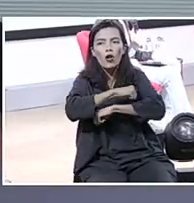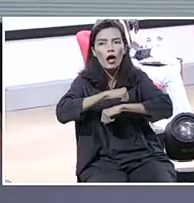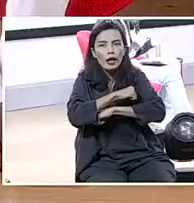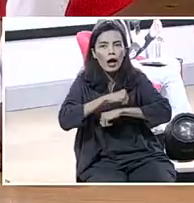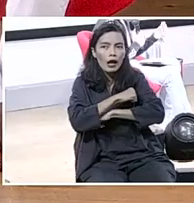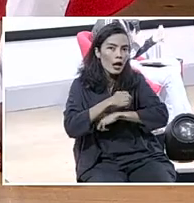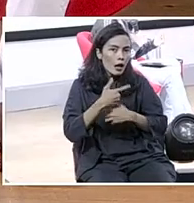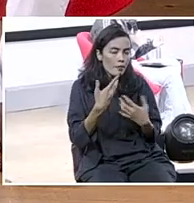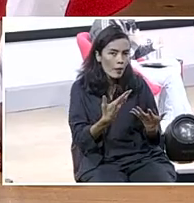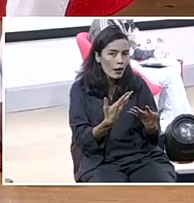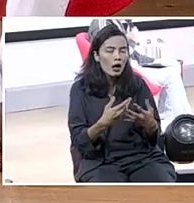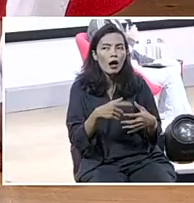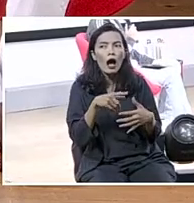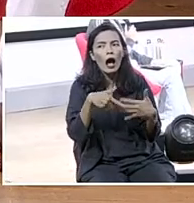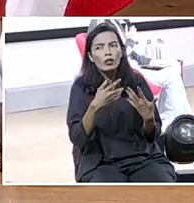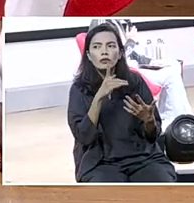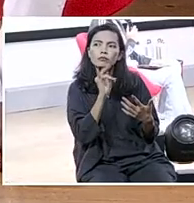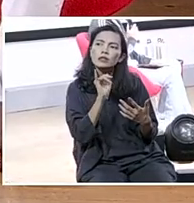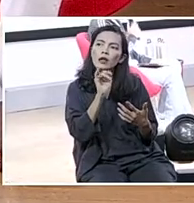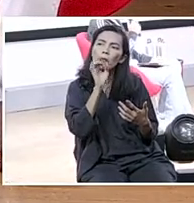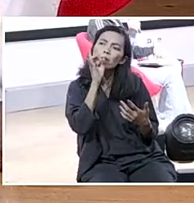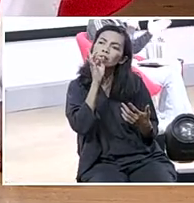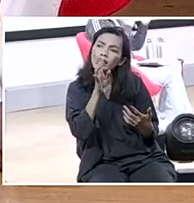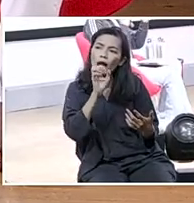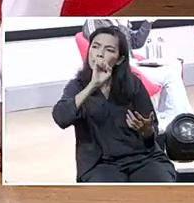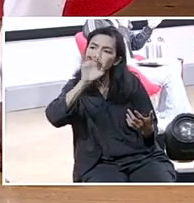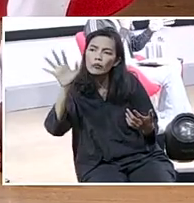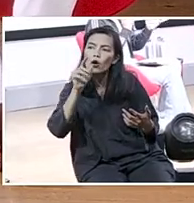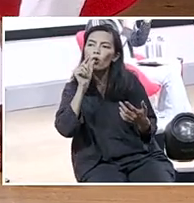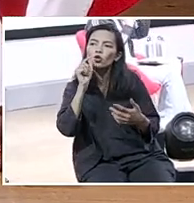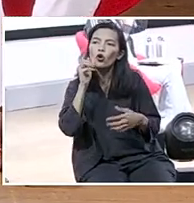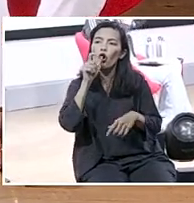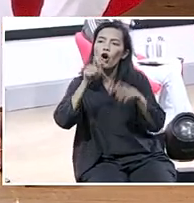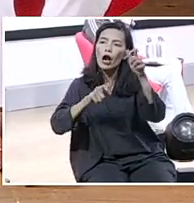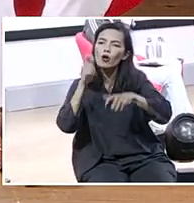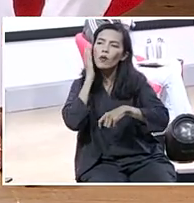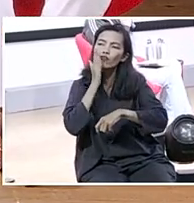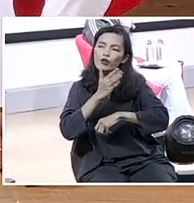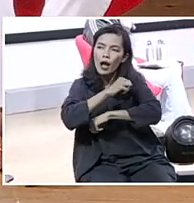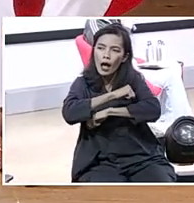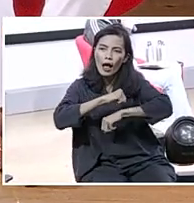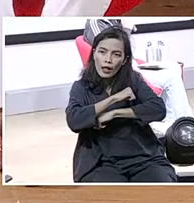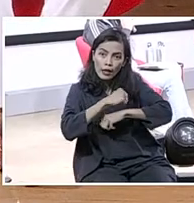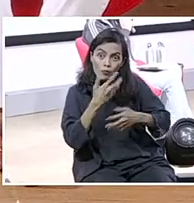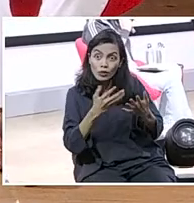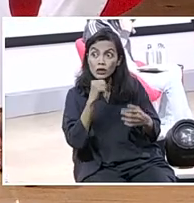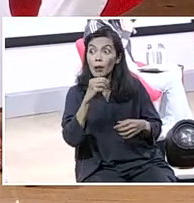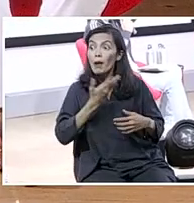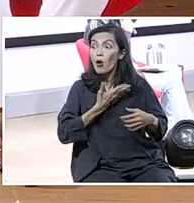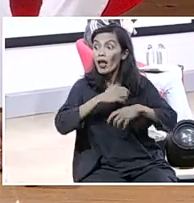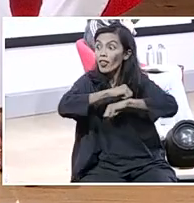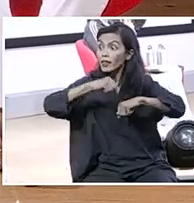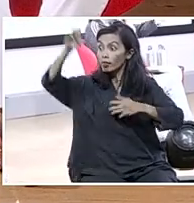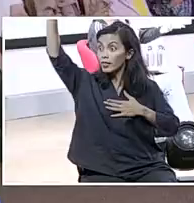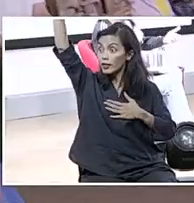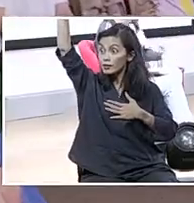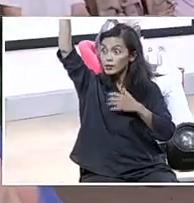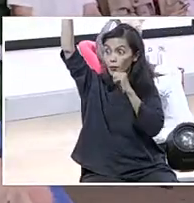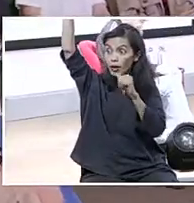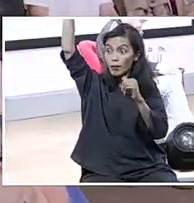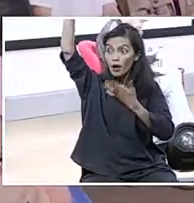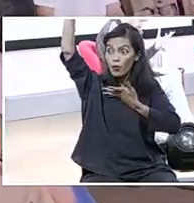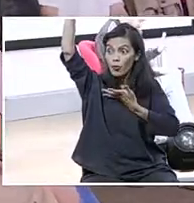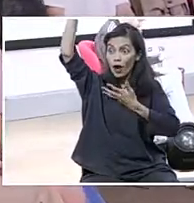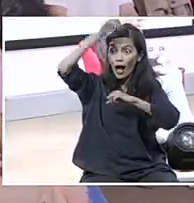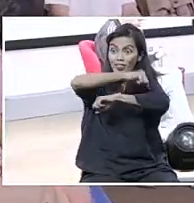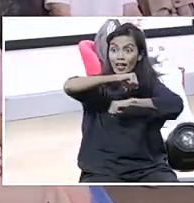any message to probably young athletes? Does anybody want to be an athlete later? Oh. So